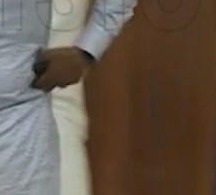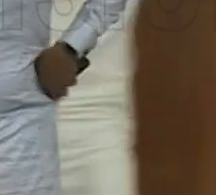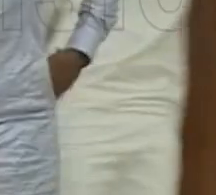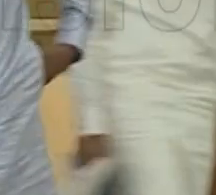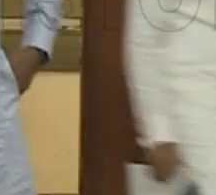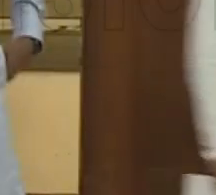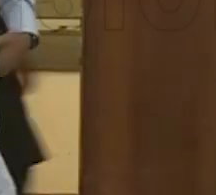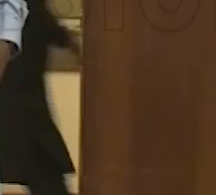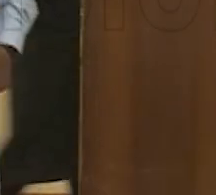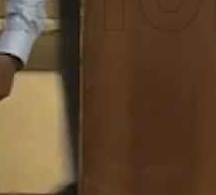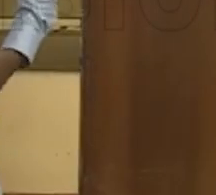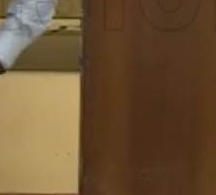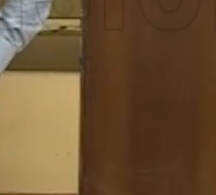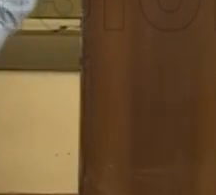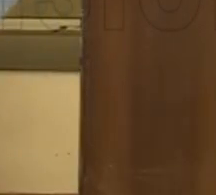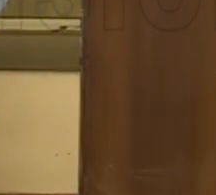you now,